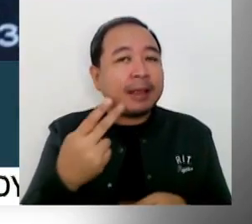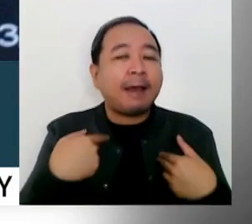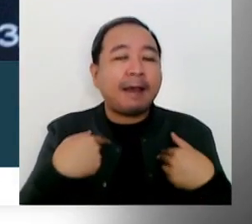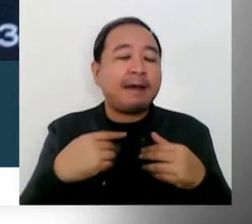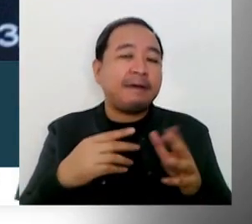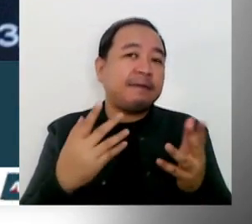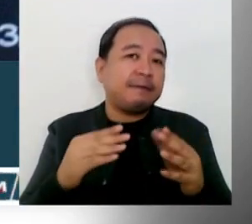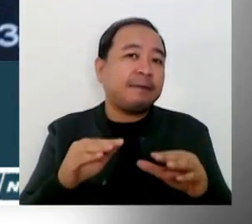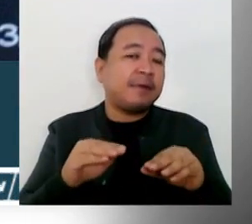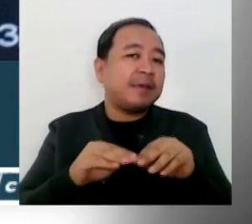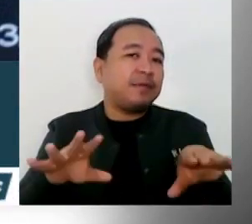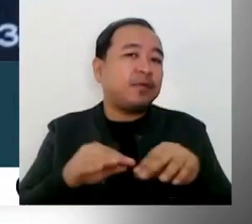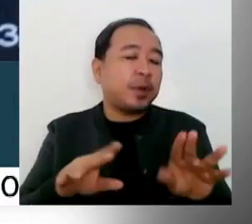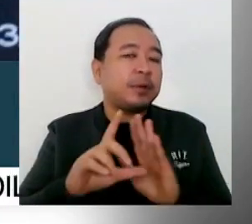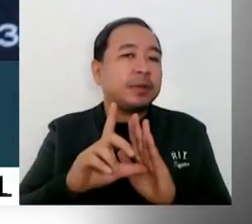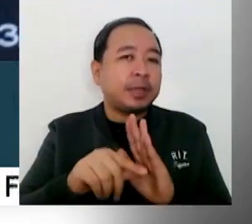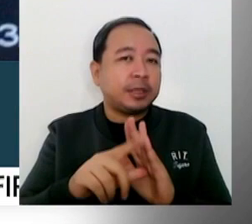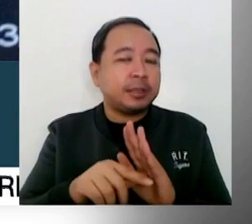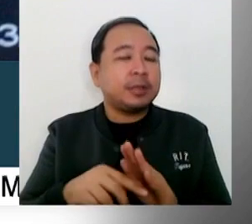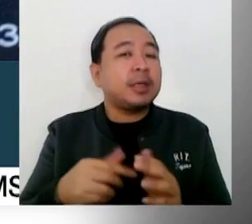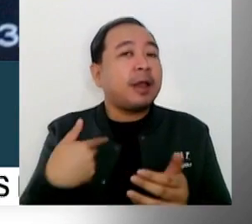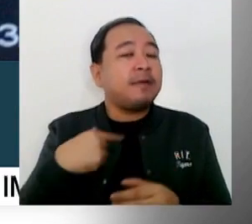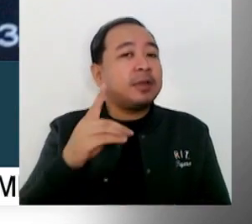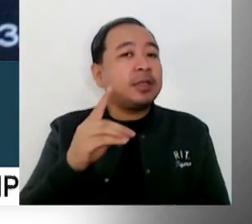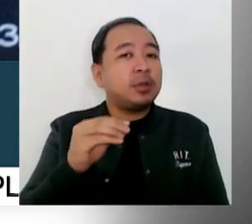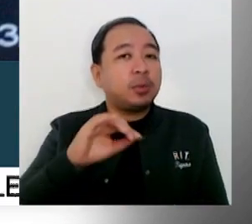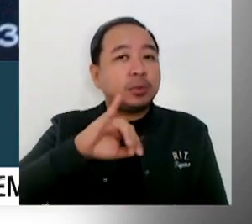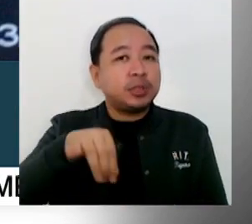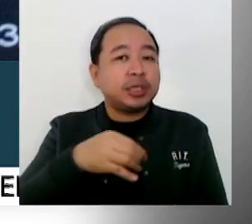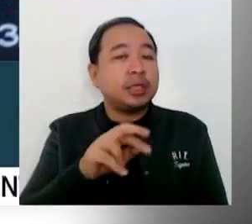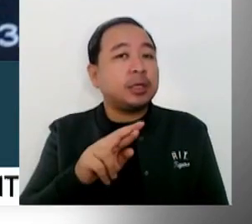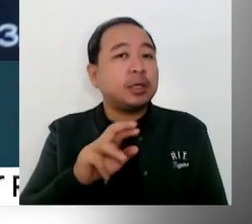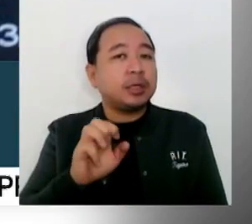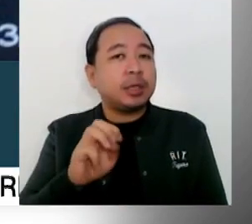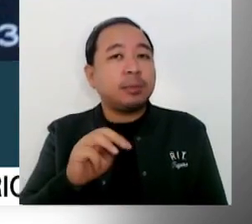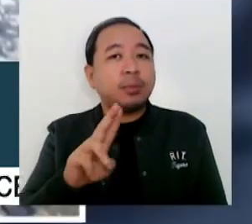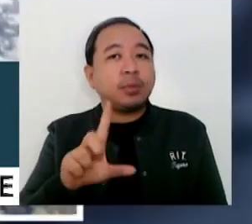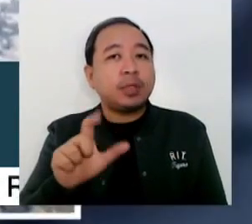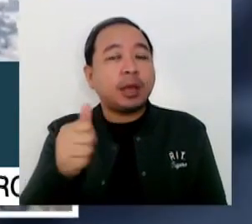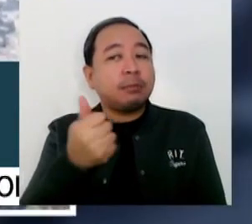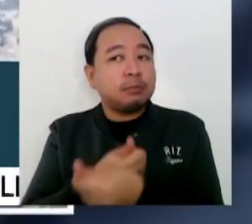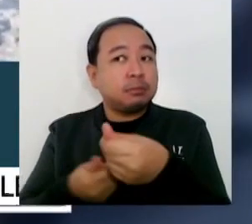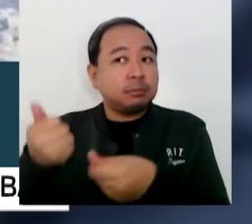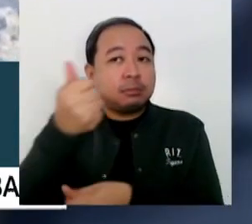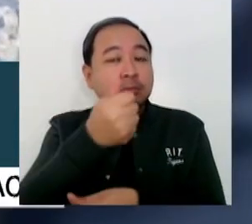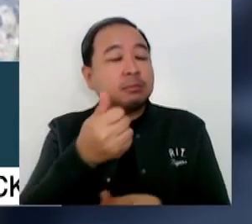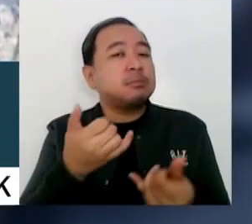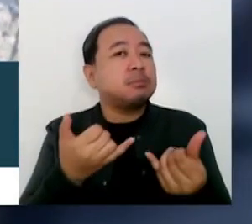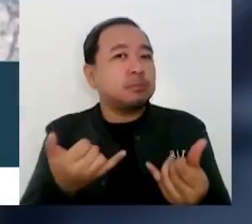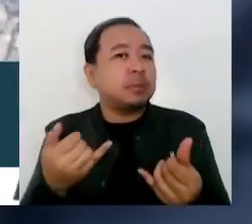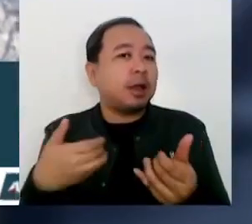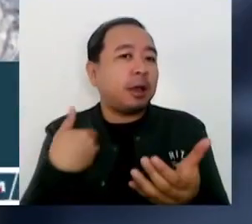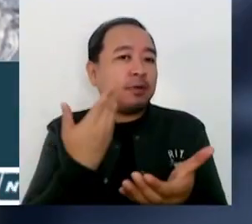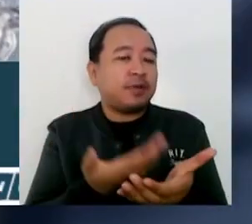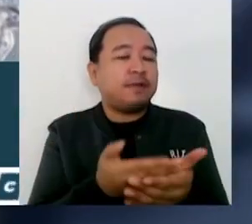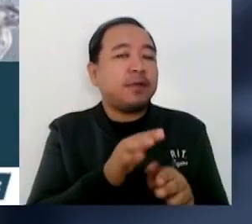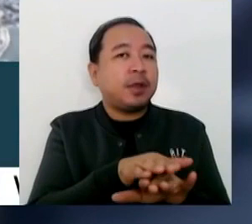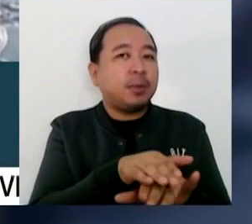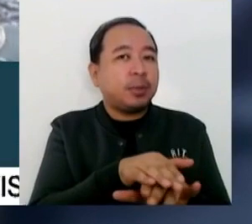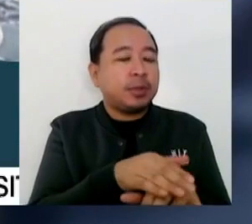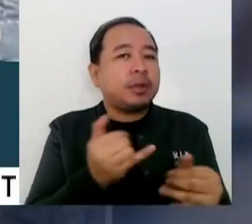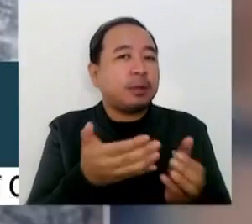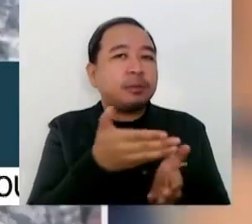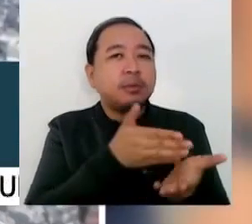Meanwhile, Justice Secretary Boying Rimulya arrived here in Pola, Oriental Mindoro, and where he declared all the areas affected by the oil spill